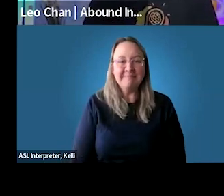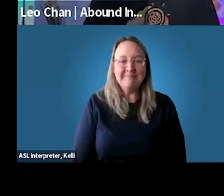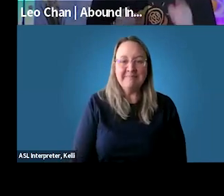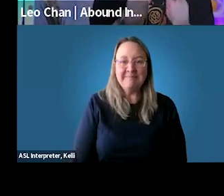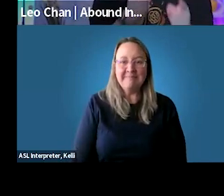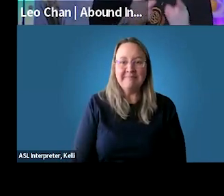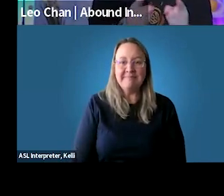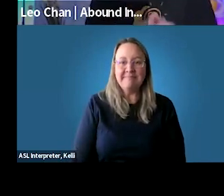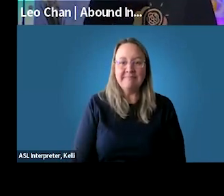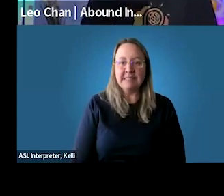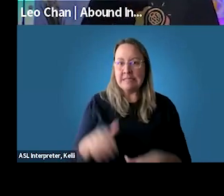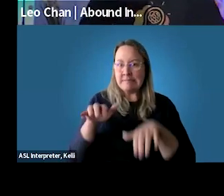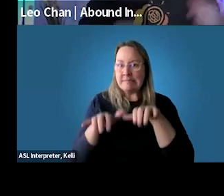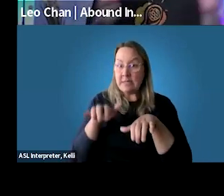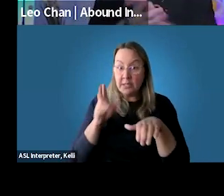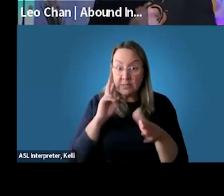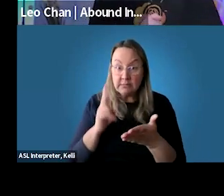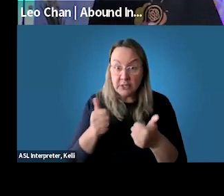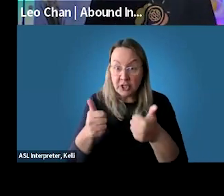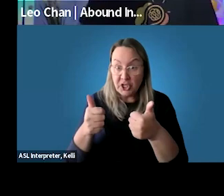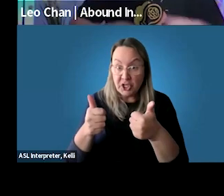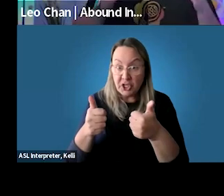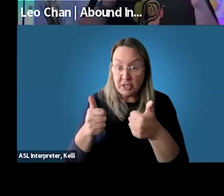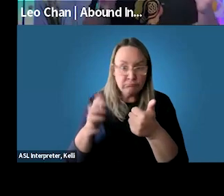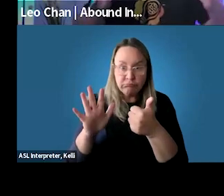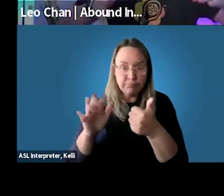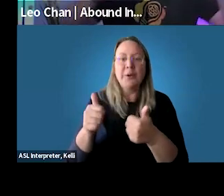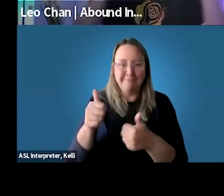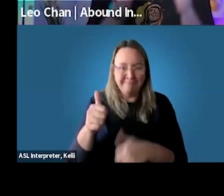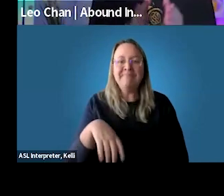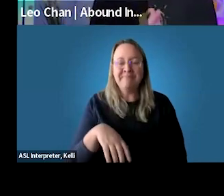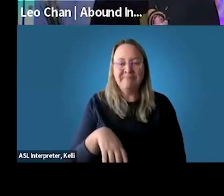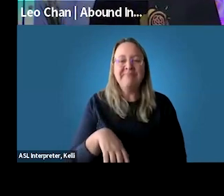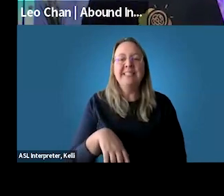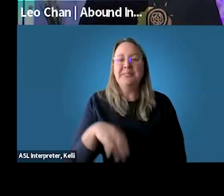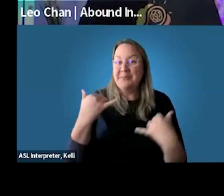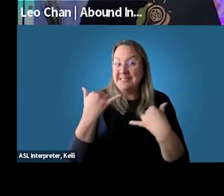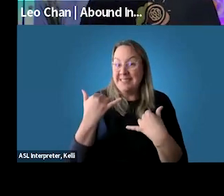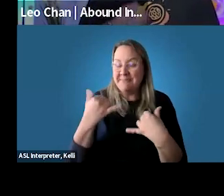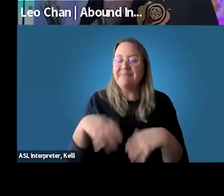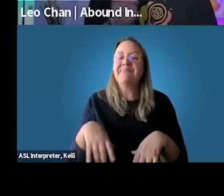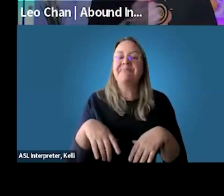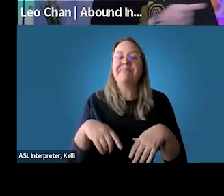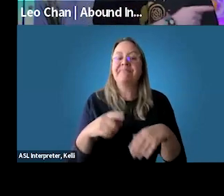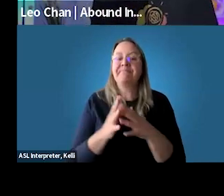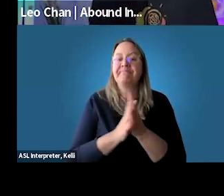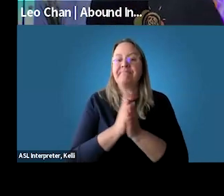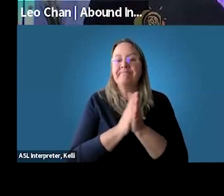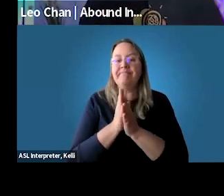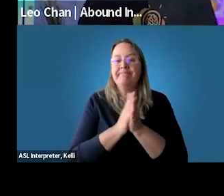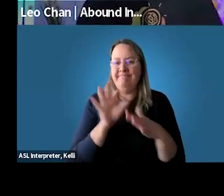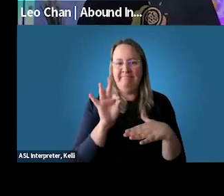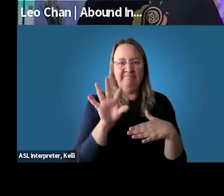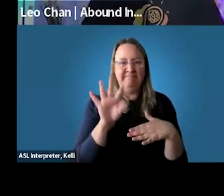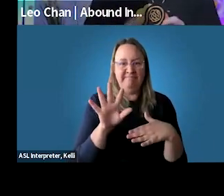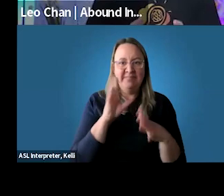Type in the chat. Let me know. I want to make sure you can see it. All right. Thank you, Cassidy. Okay. So for today, a couple of things that